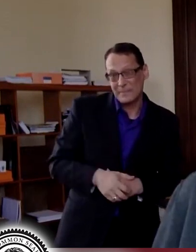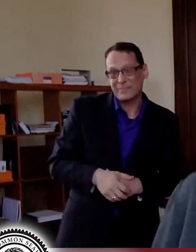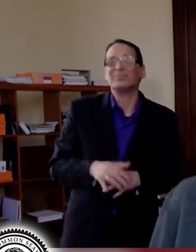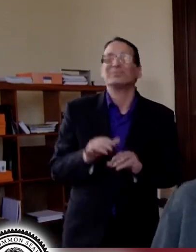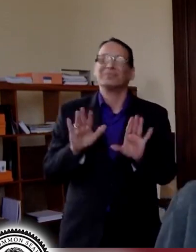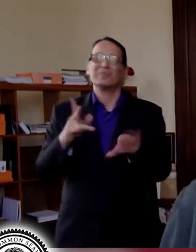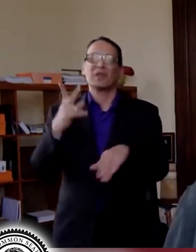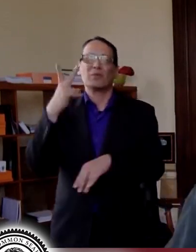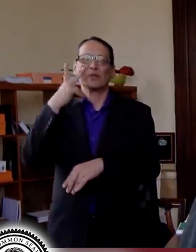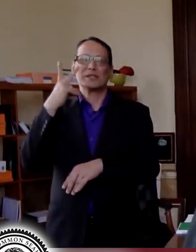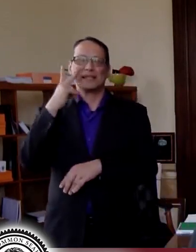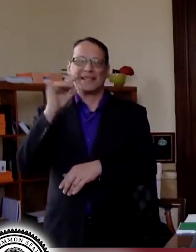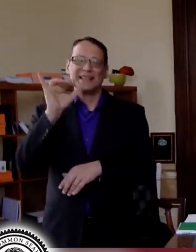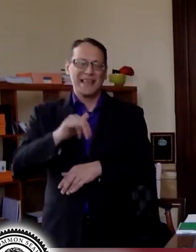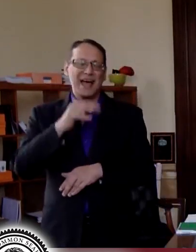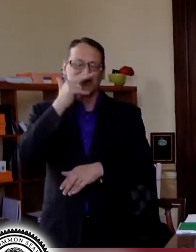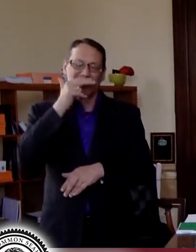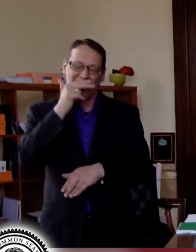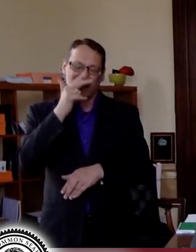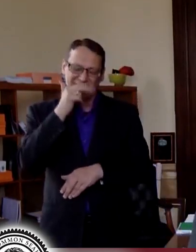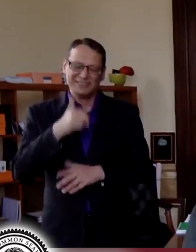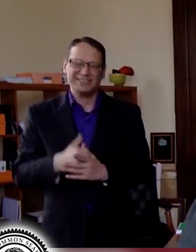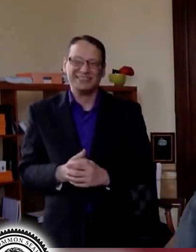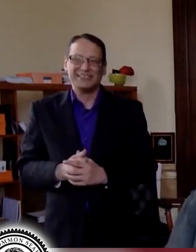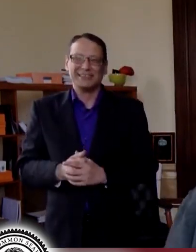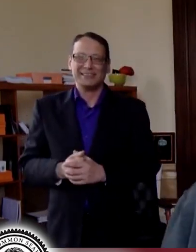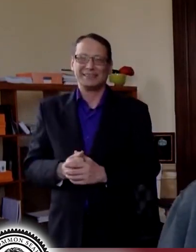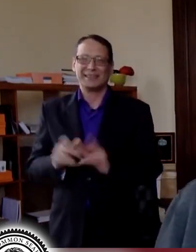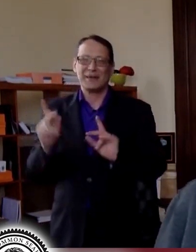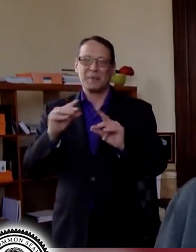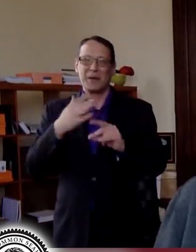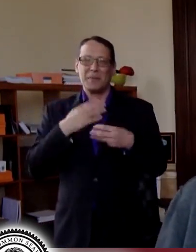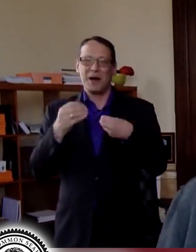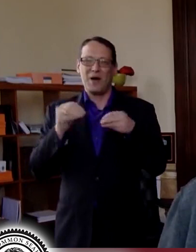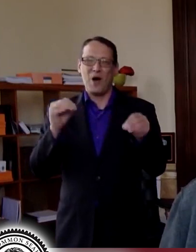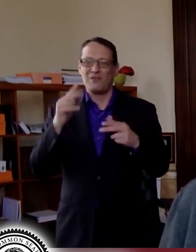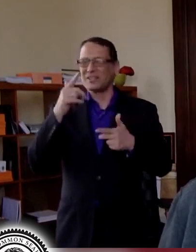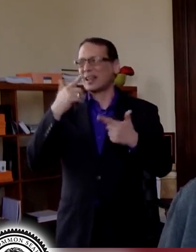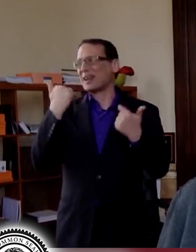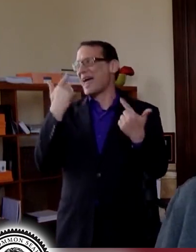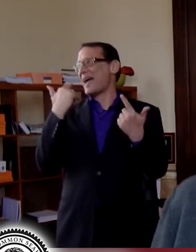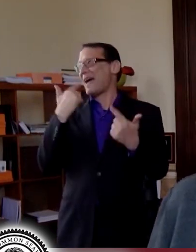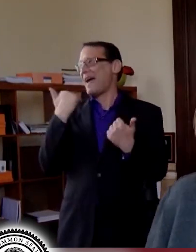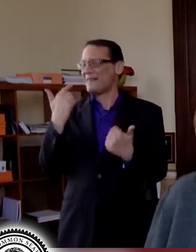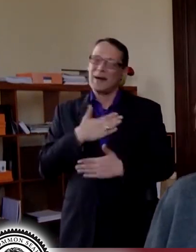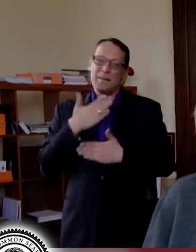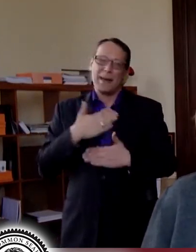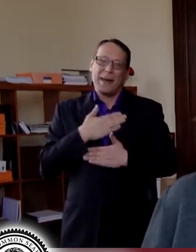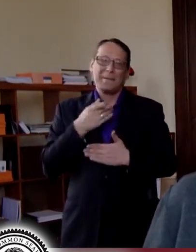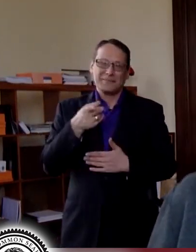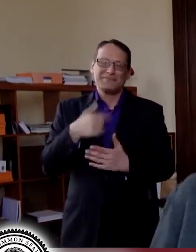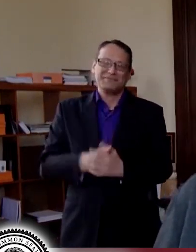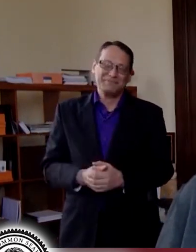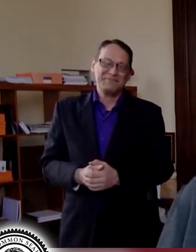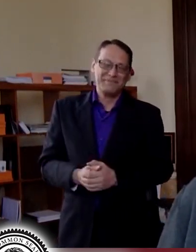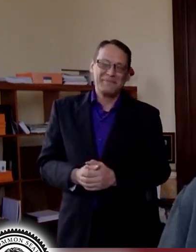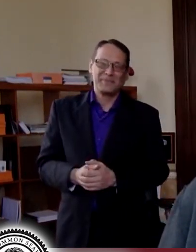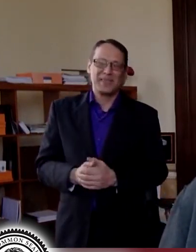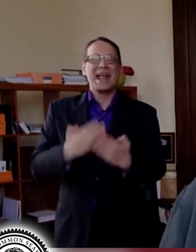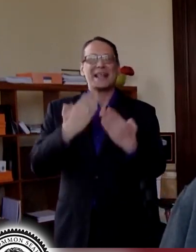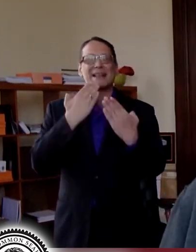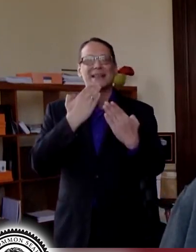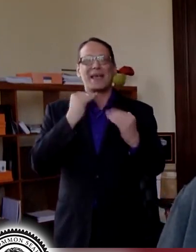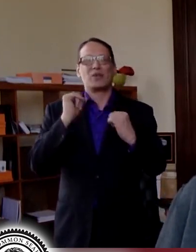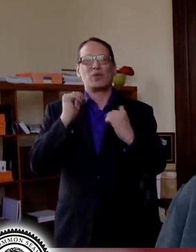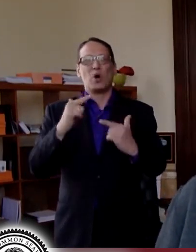We'll see. That is funny. I know. People in my office are getting the biggest kick out of that. I'm glad that they're entertained. Thank you